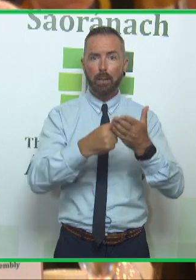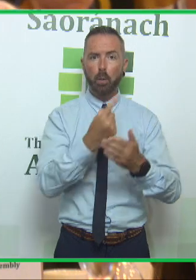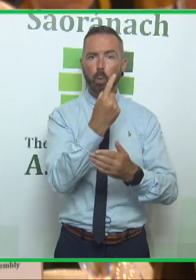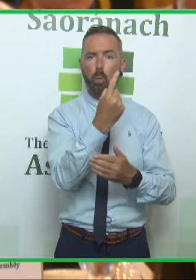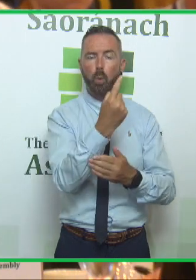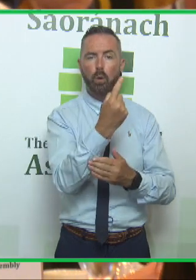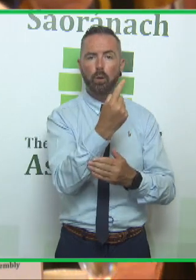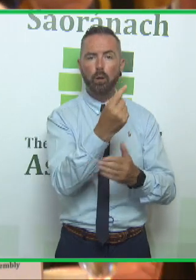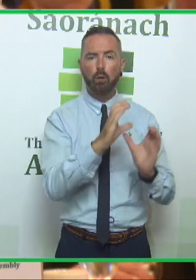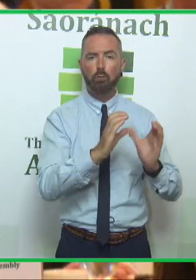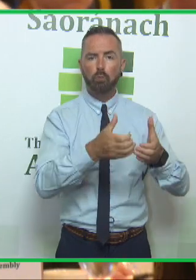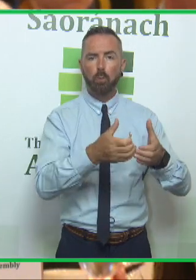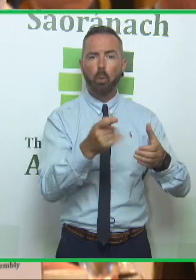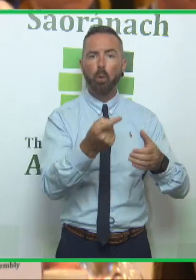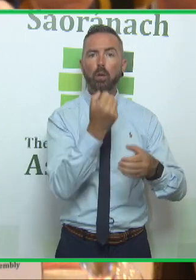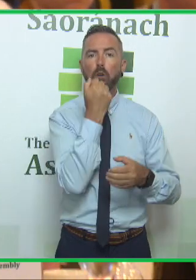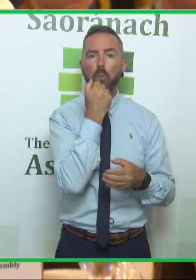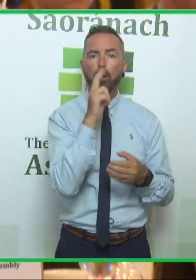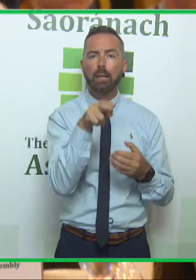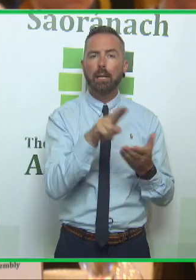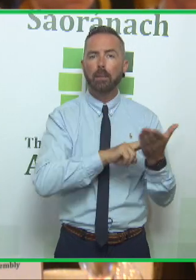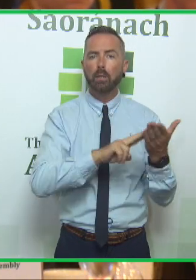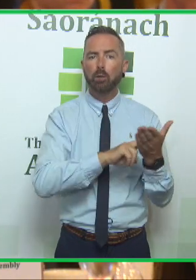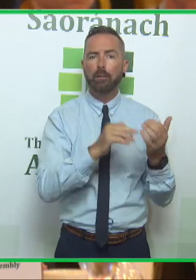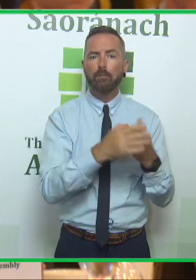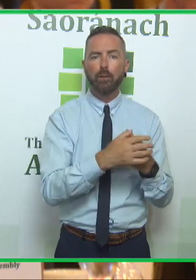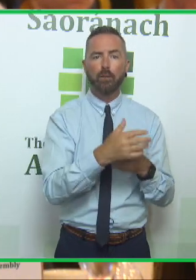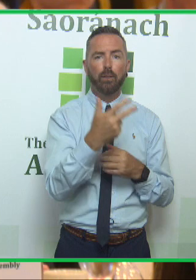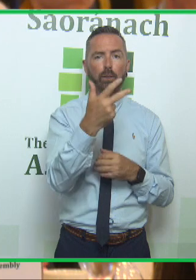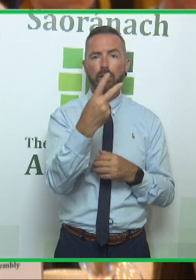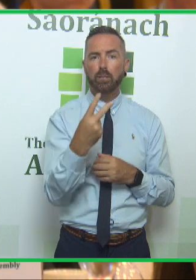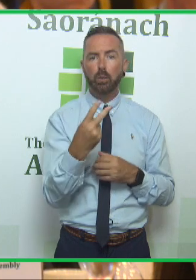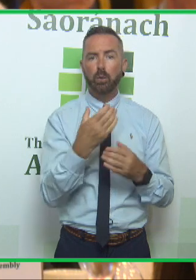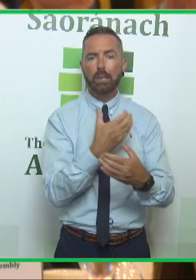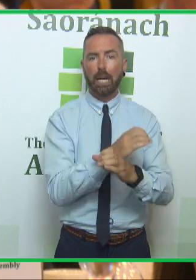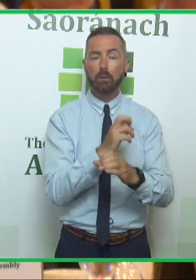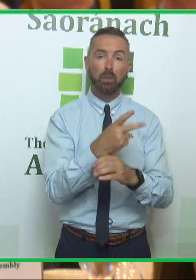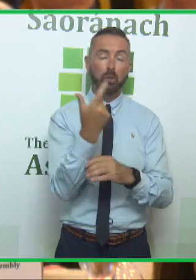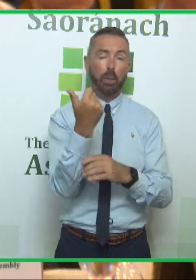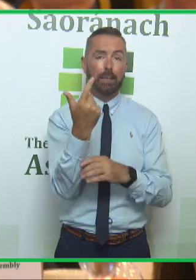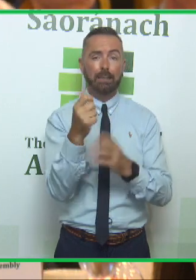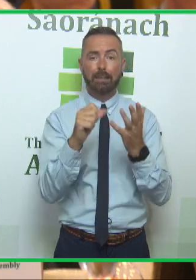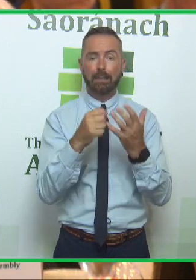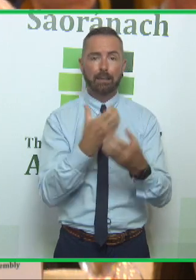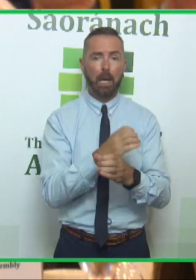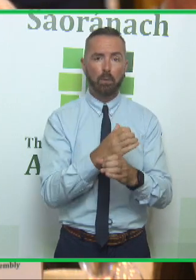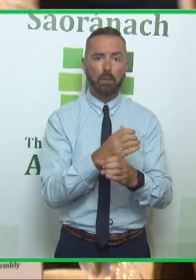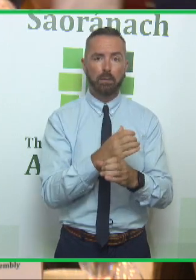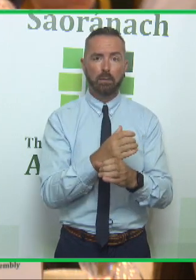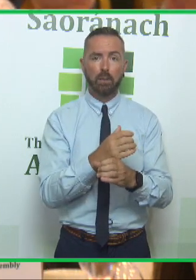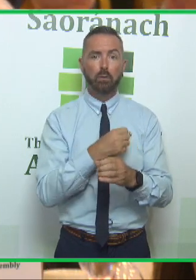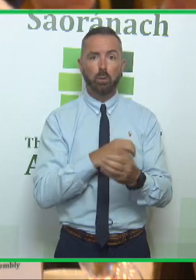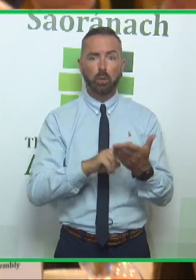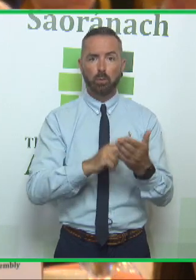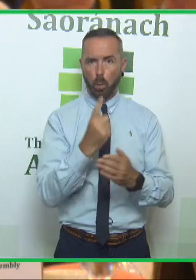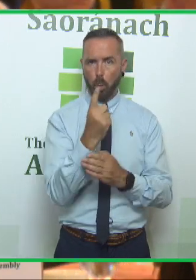can be utilised in the 26 counties or the 32 counties, depending on, is there merit for that one organisation, and is